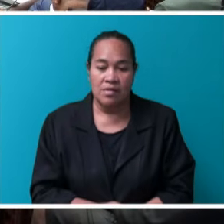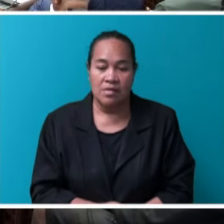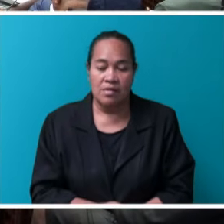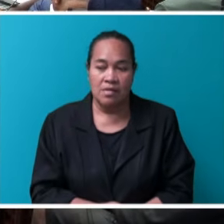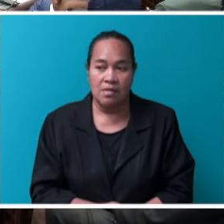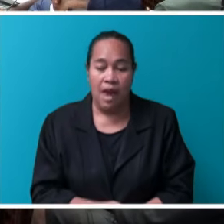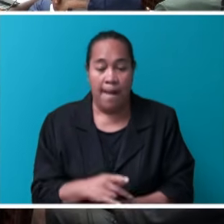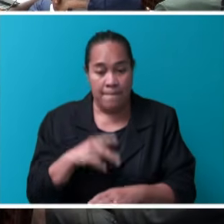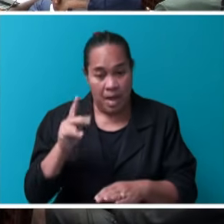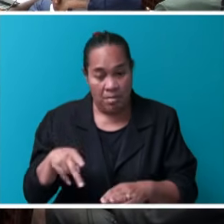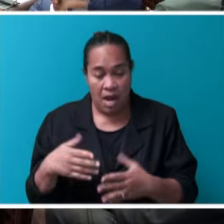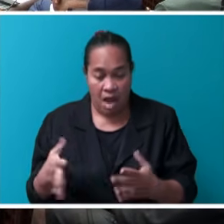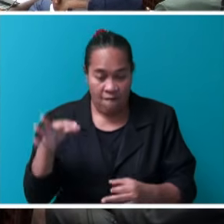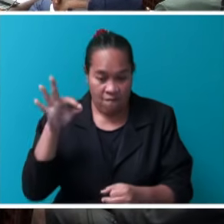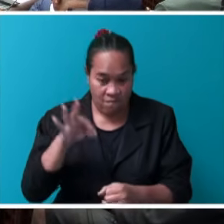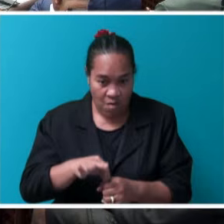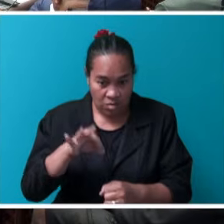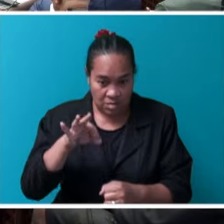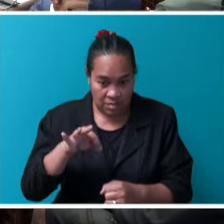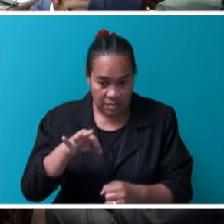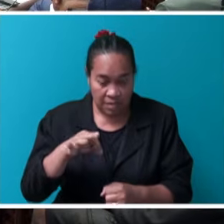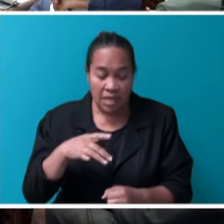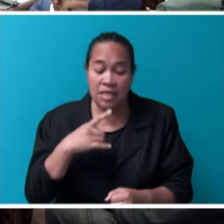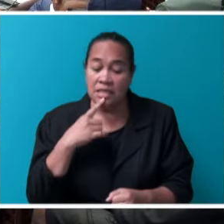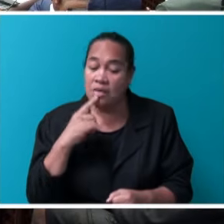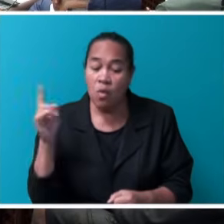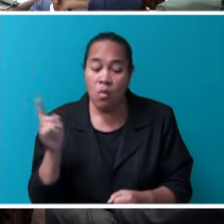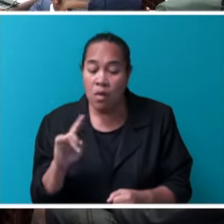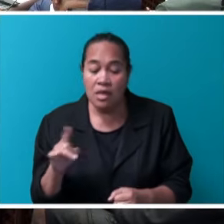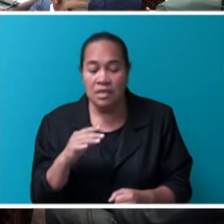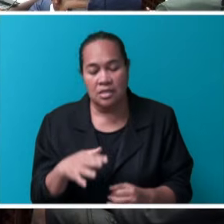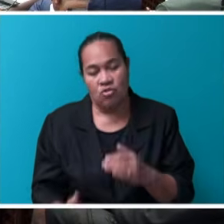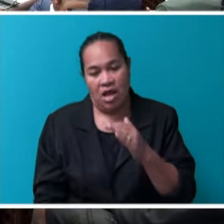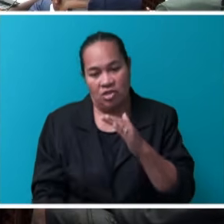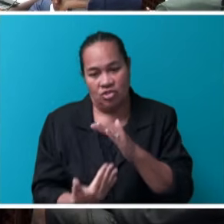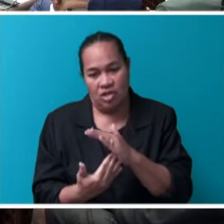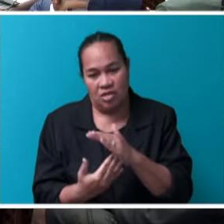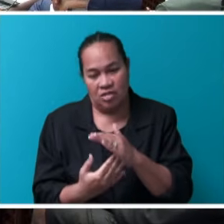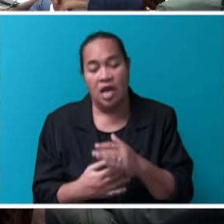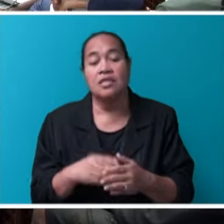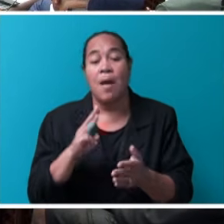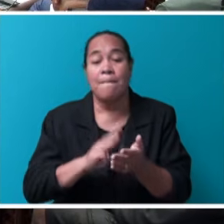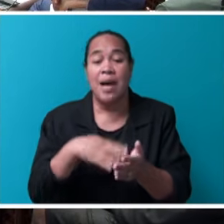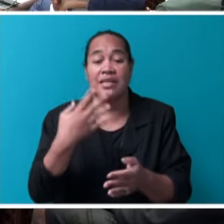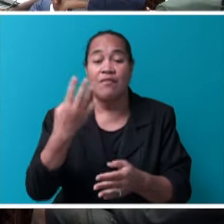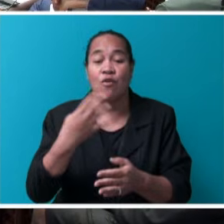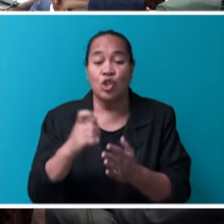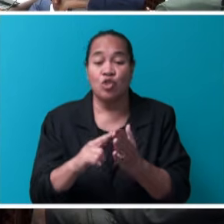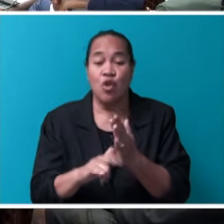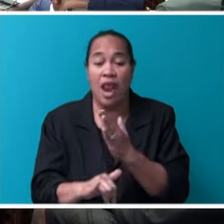The Parliament will now vote, and the question is that Parliament adjourns until Monday, the 14th of July,